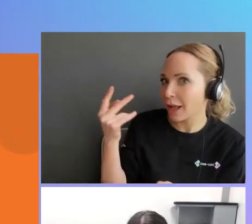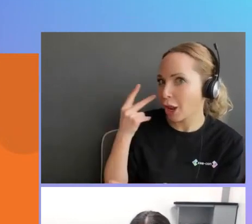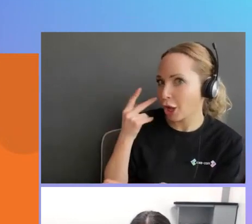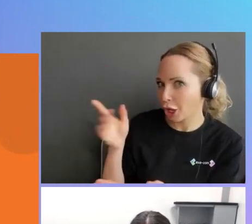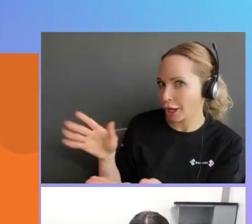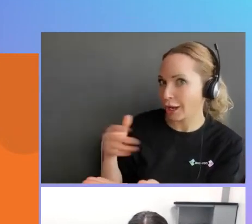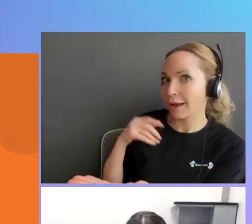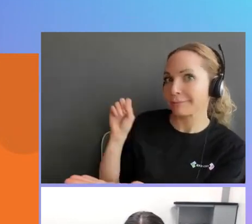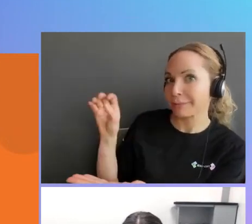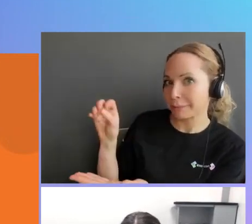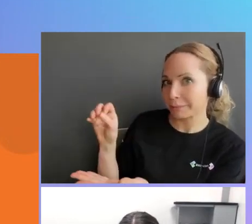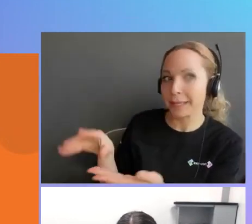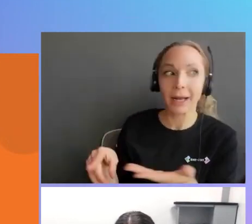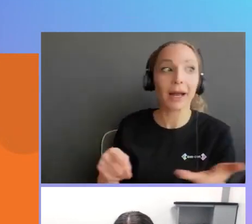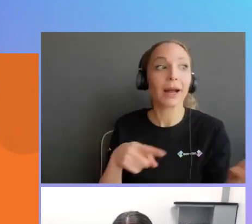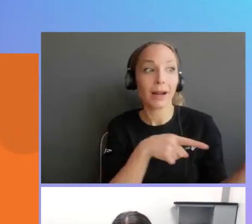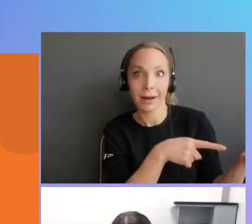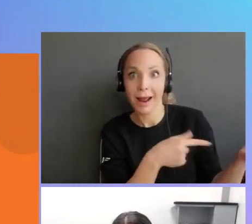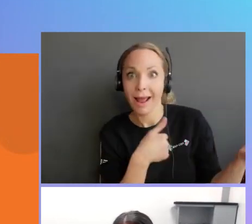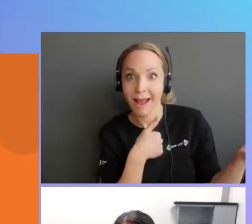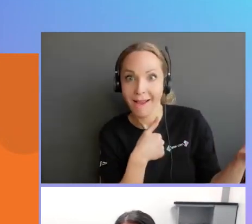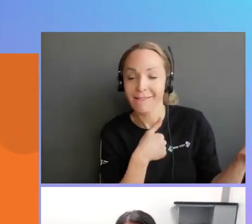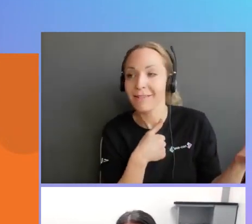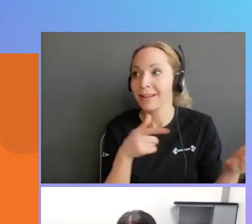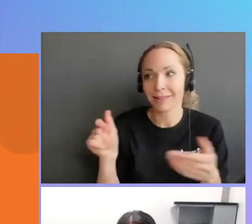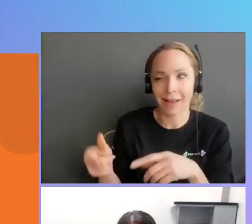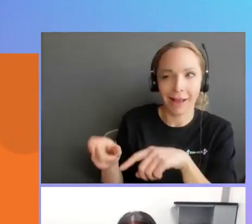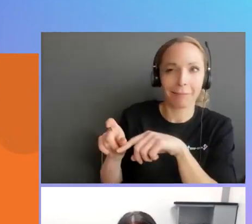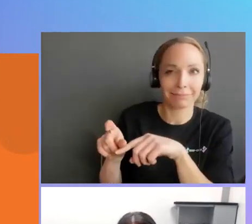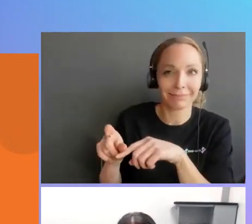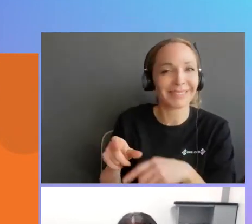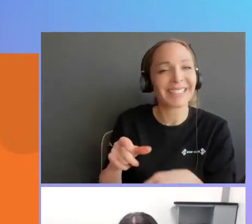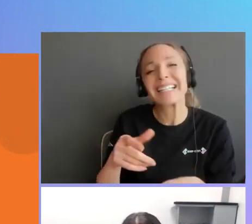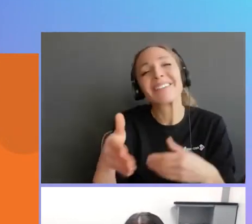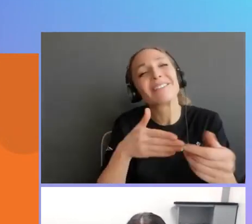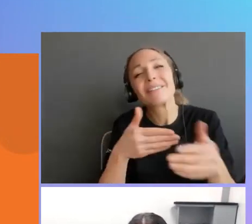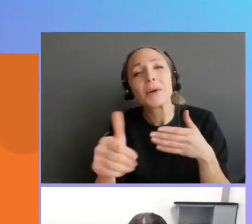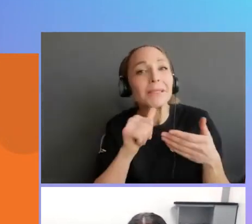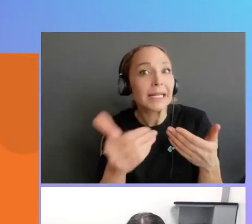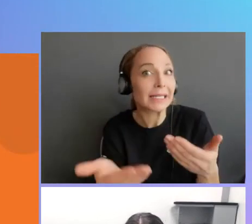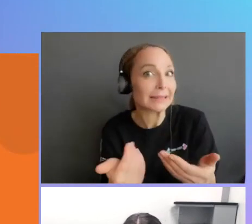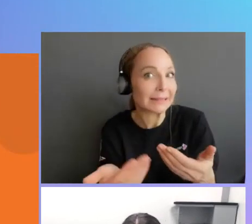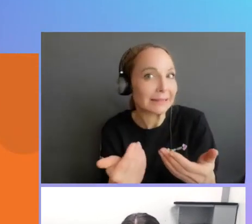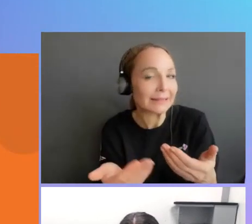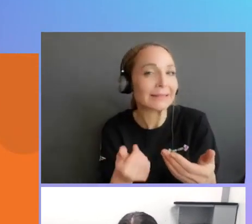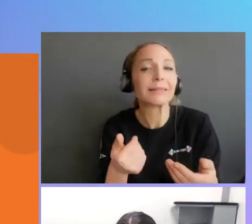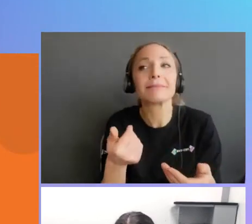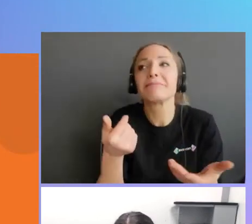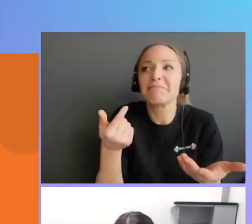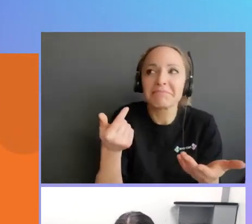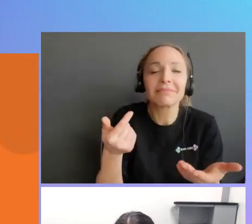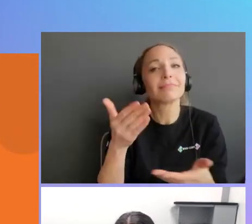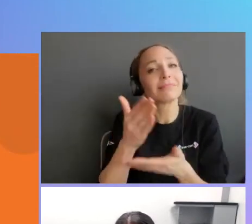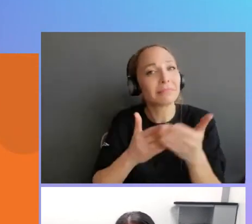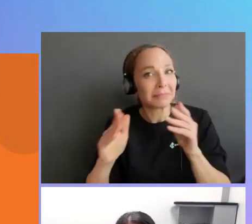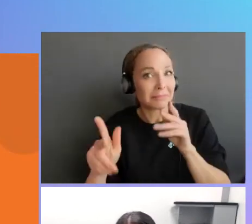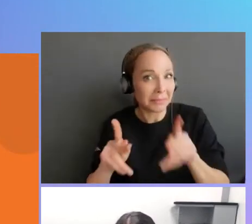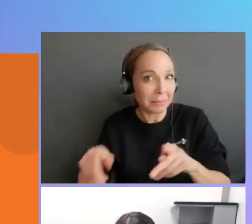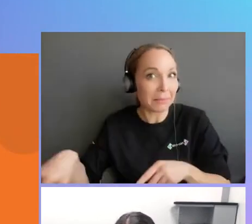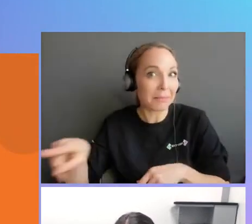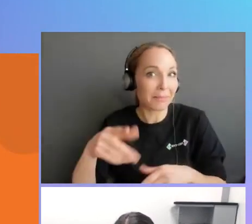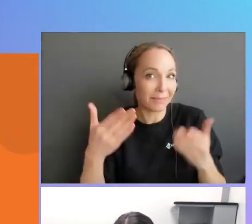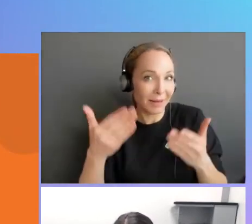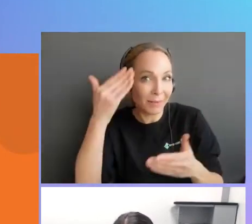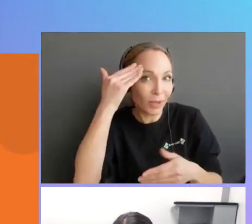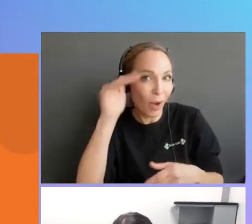the most low-hanging fruit. So like if everyone knows about alternative text, but not headings,